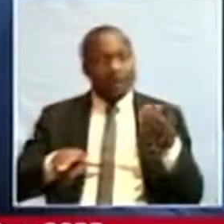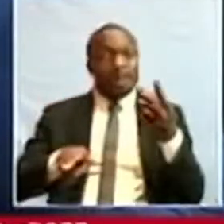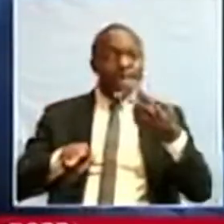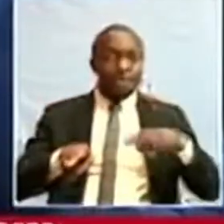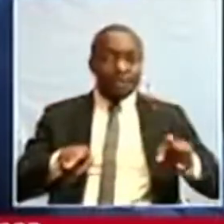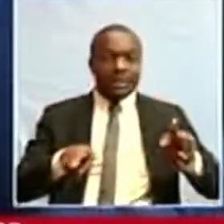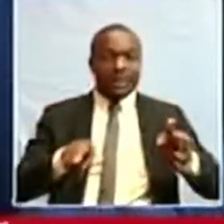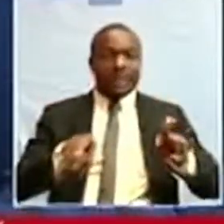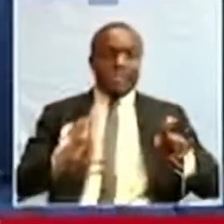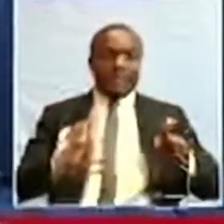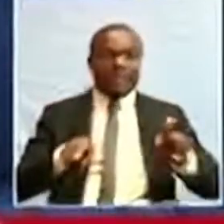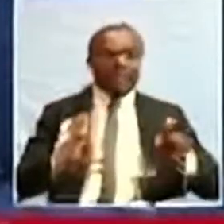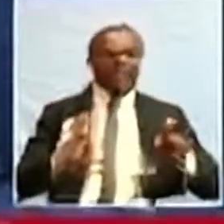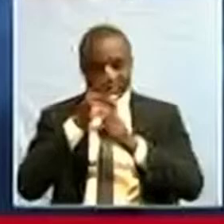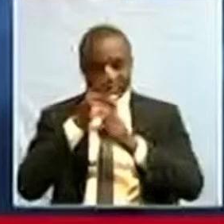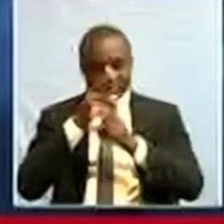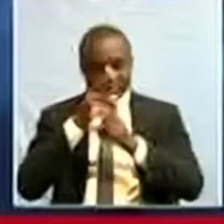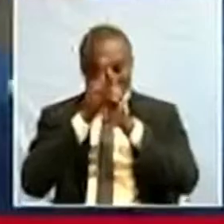Honorable Mai has raised.